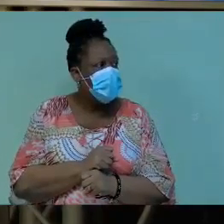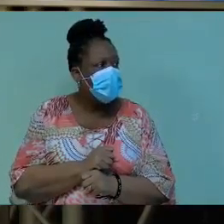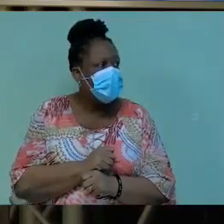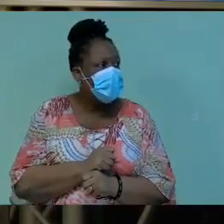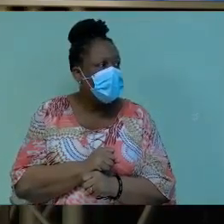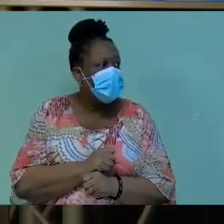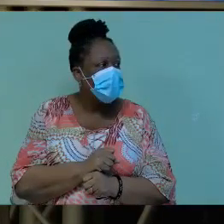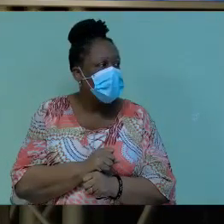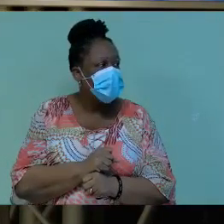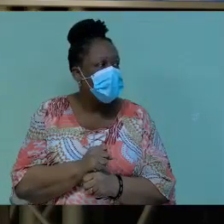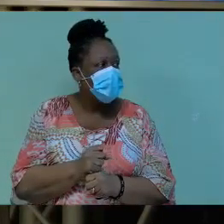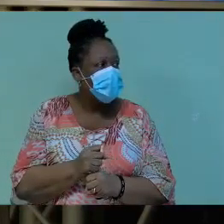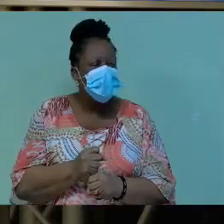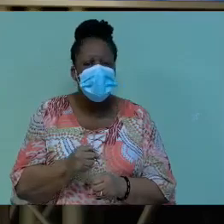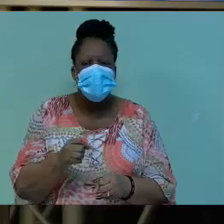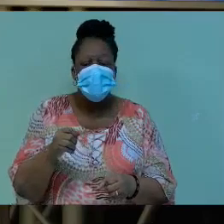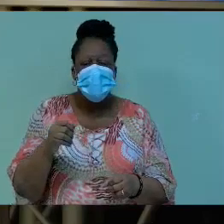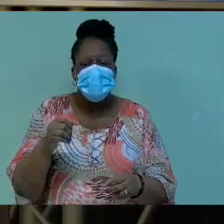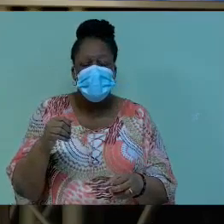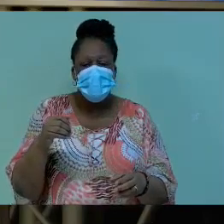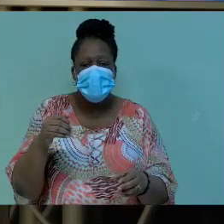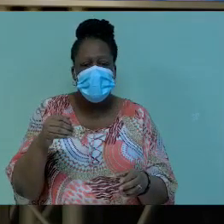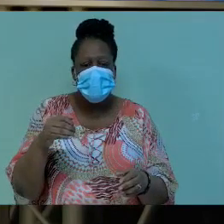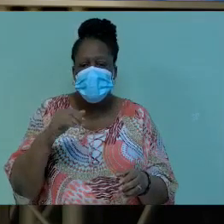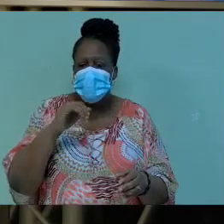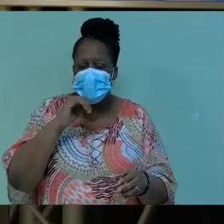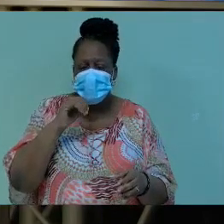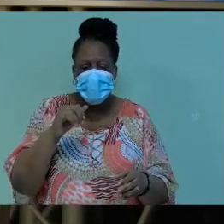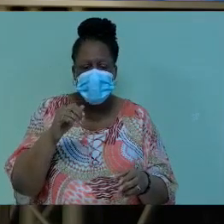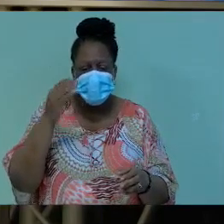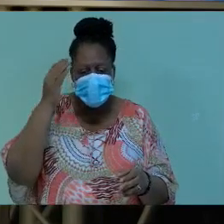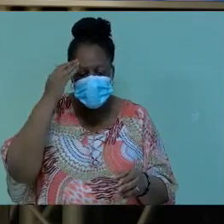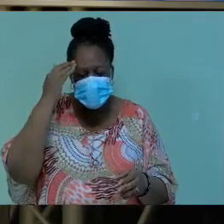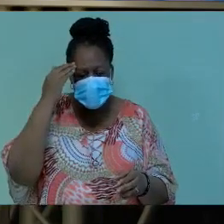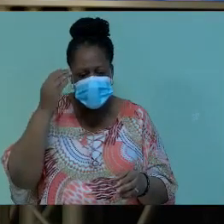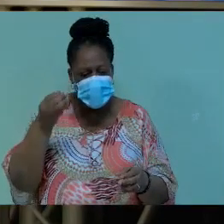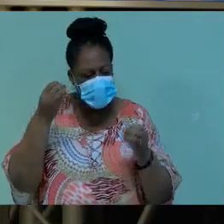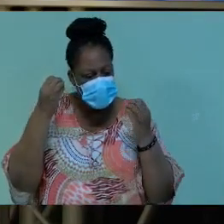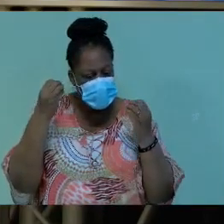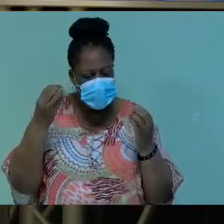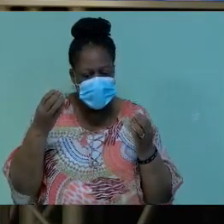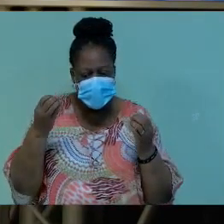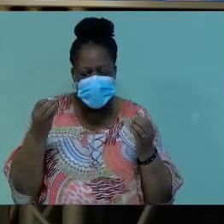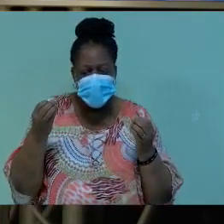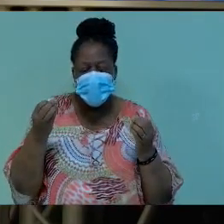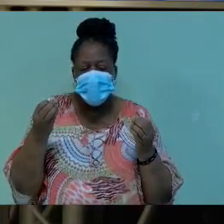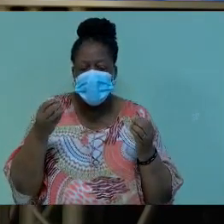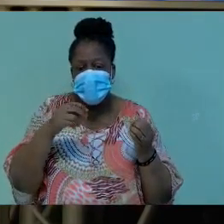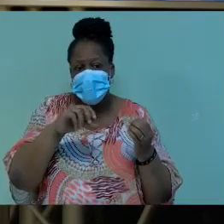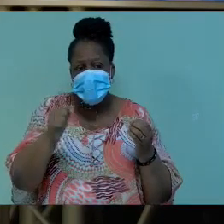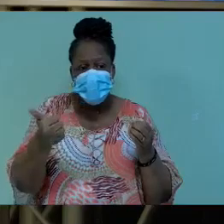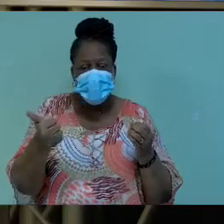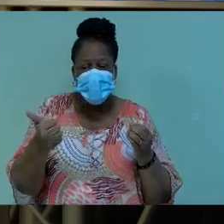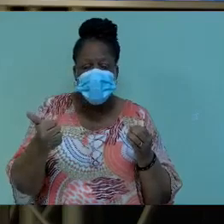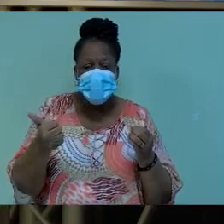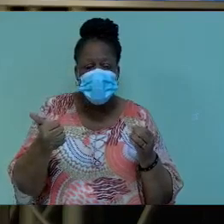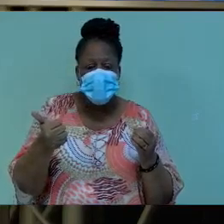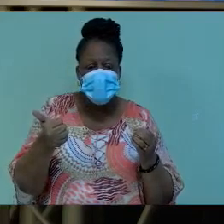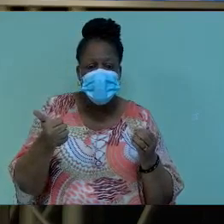is actually still pretty rare. It's a disease that is similar to a disease that's called Kawasaki syndrome. And